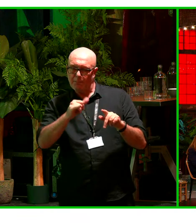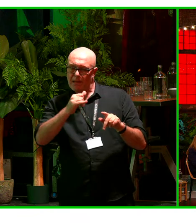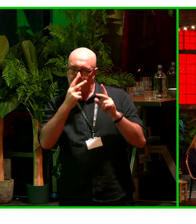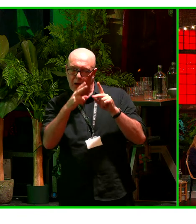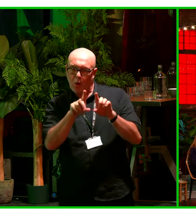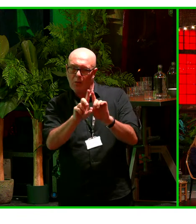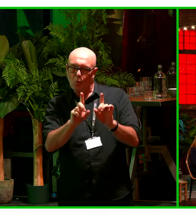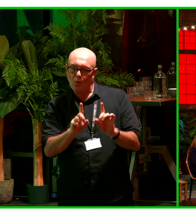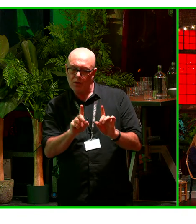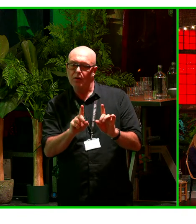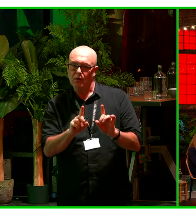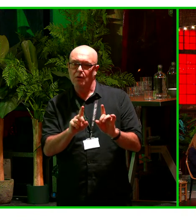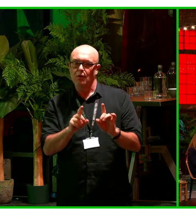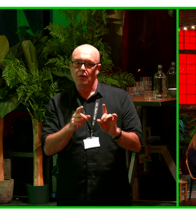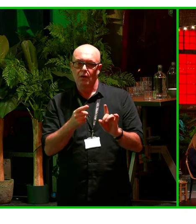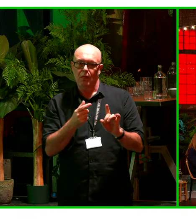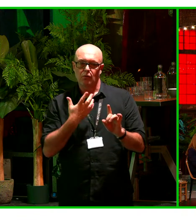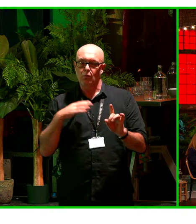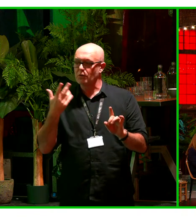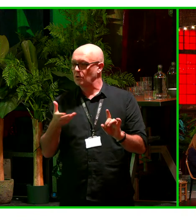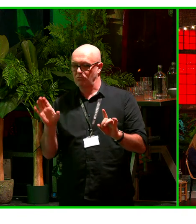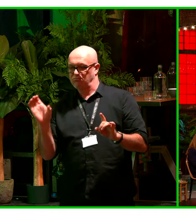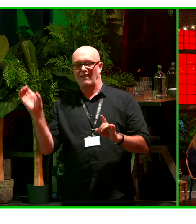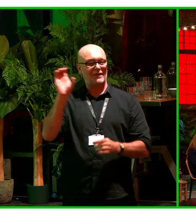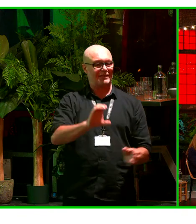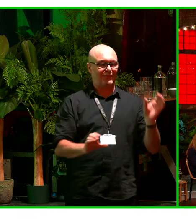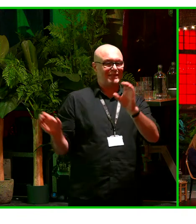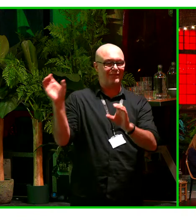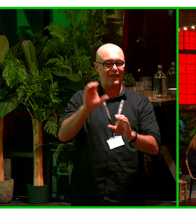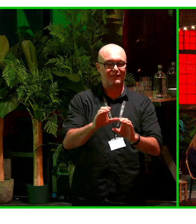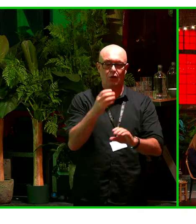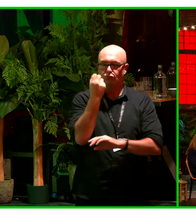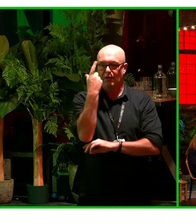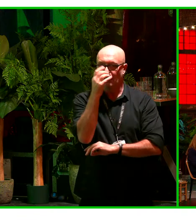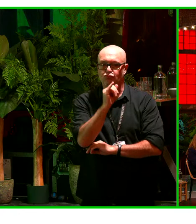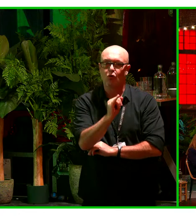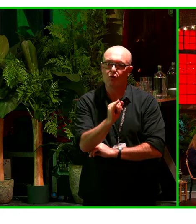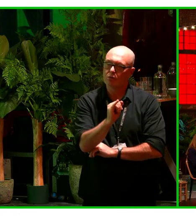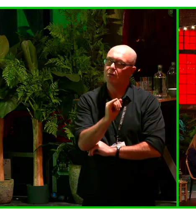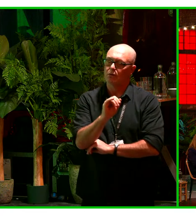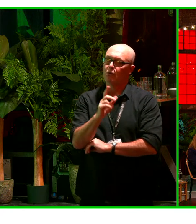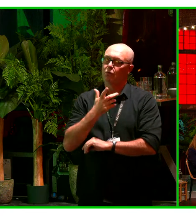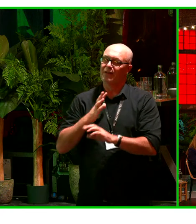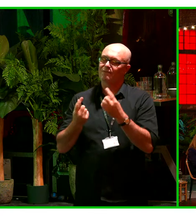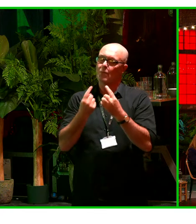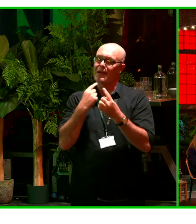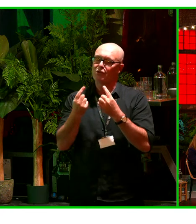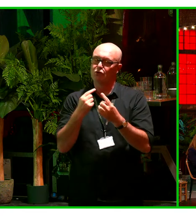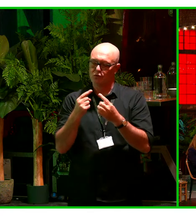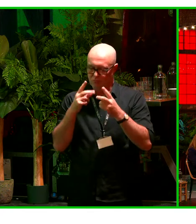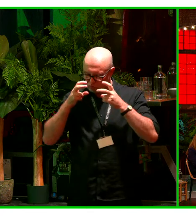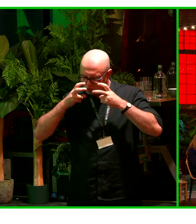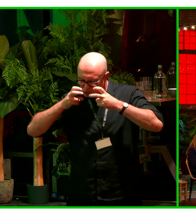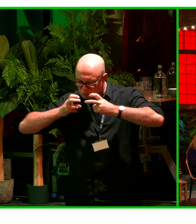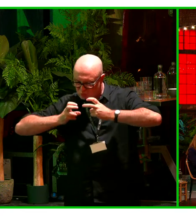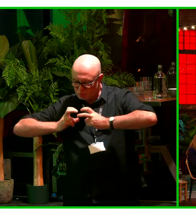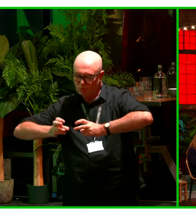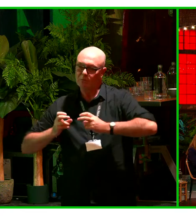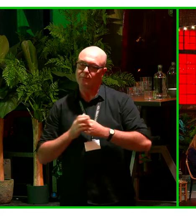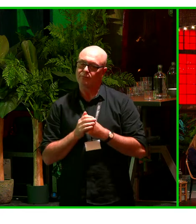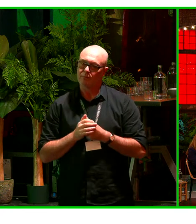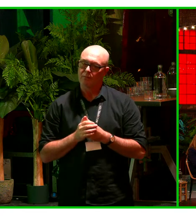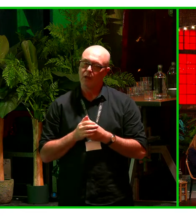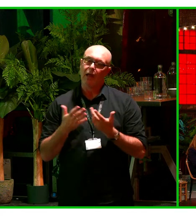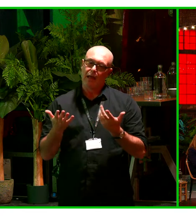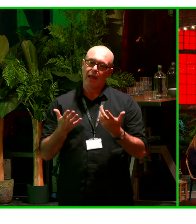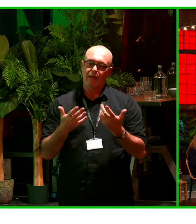do it, because it's going to cost a lot, so let's just try and do it once. And I think finally, just that point